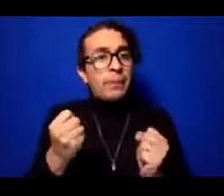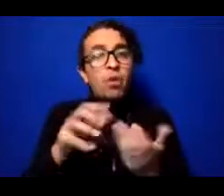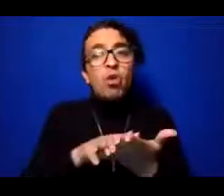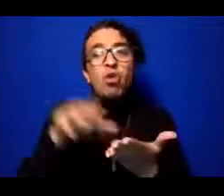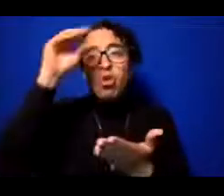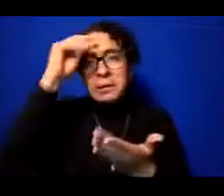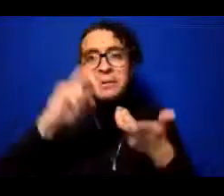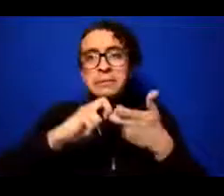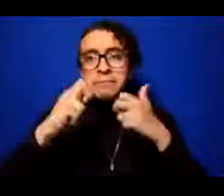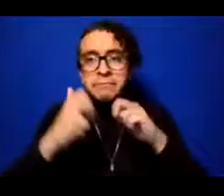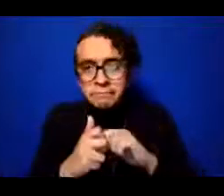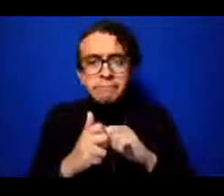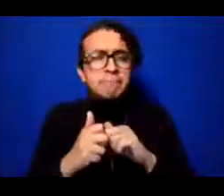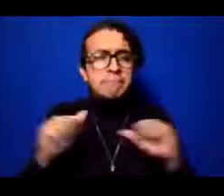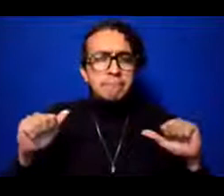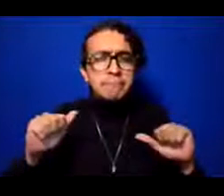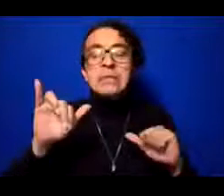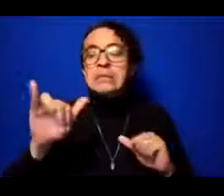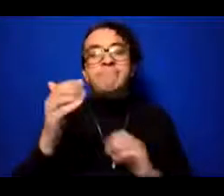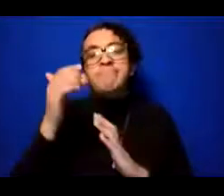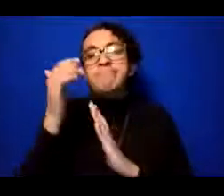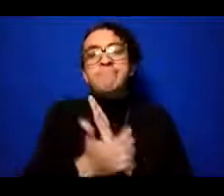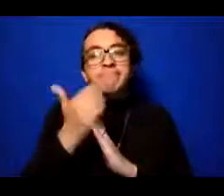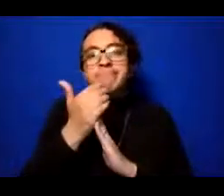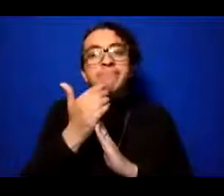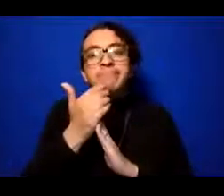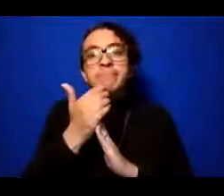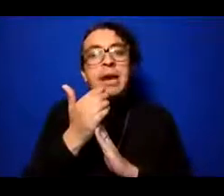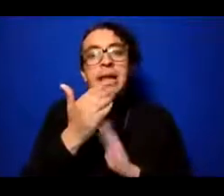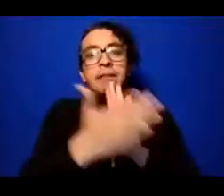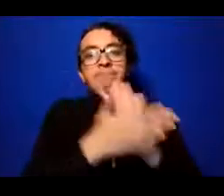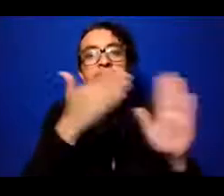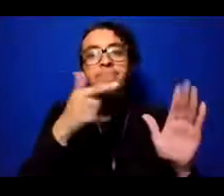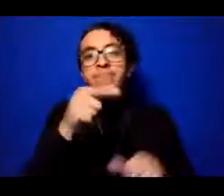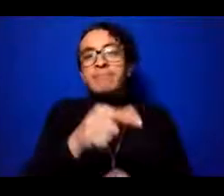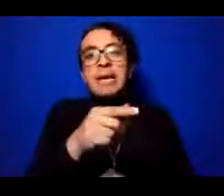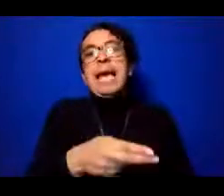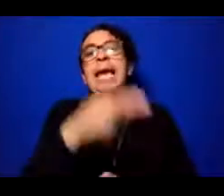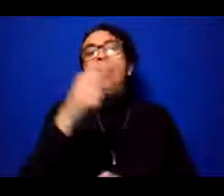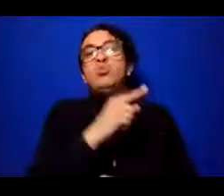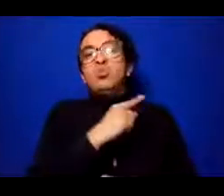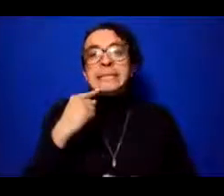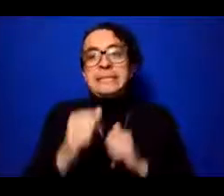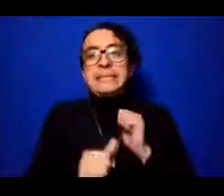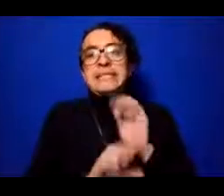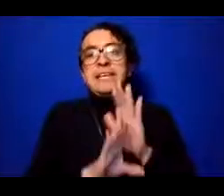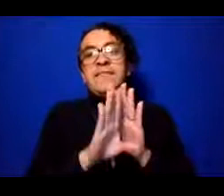issues is automatically places a child at a higher risk of developing more severe